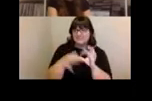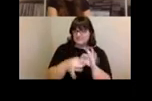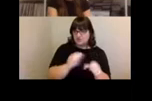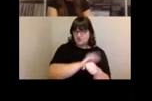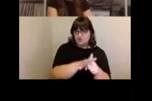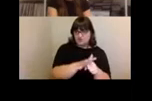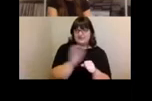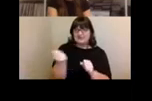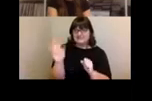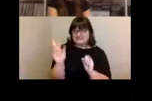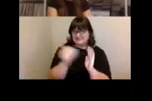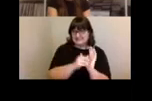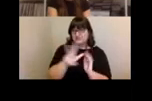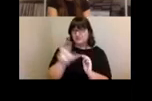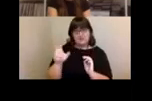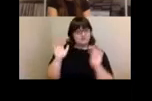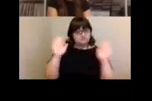was fantastic.